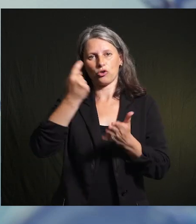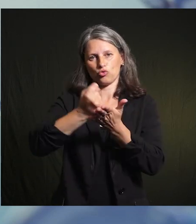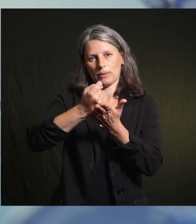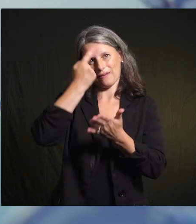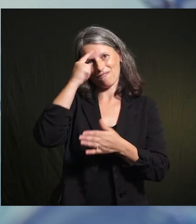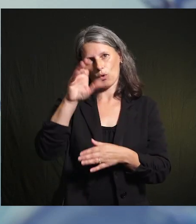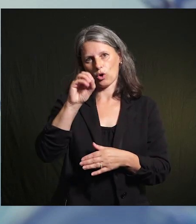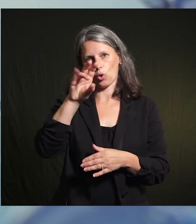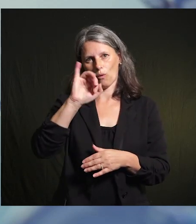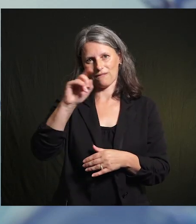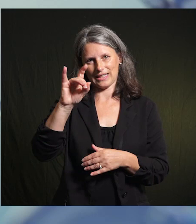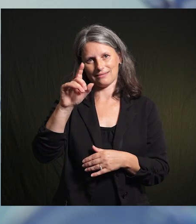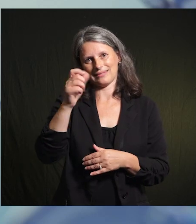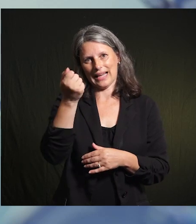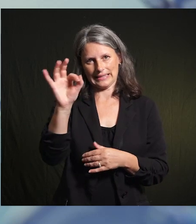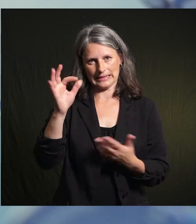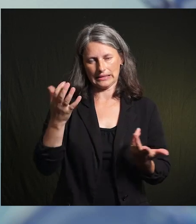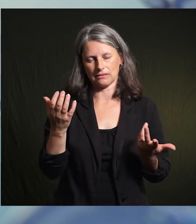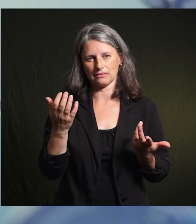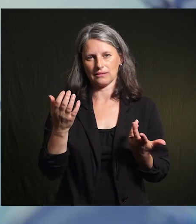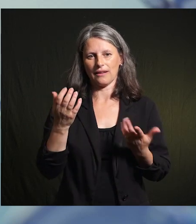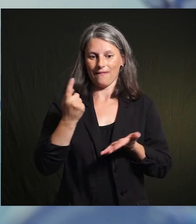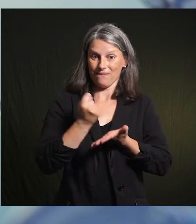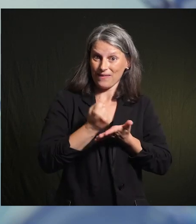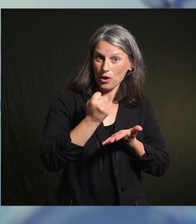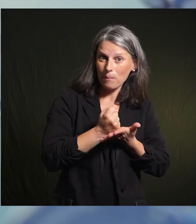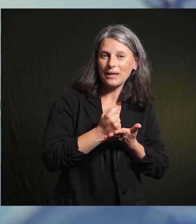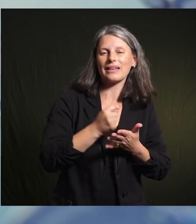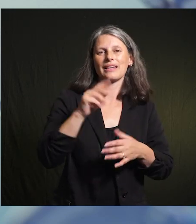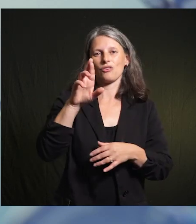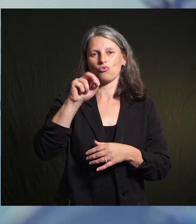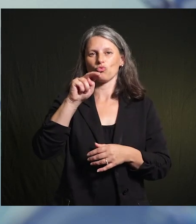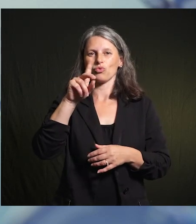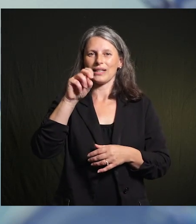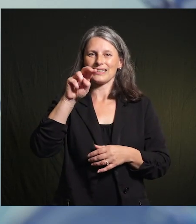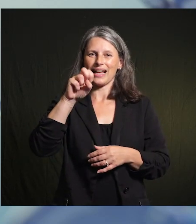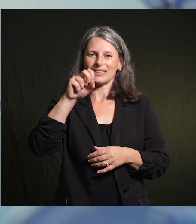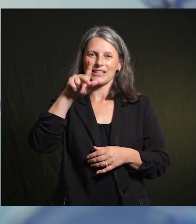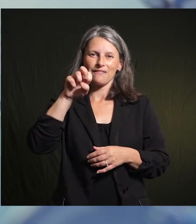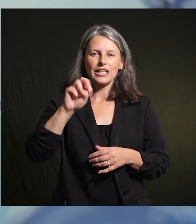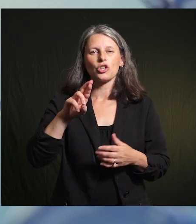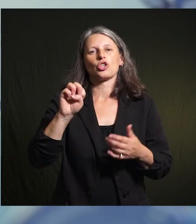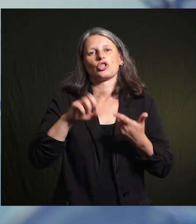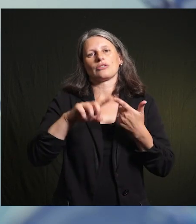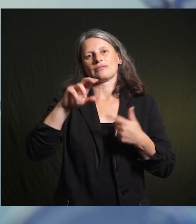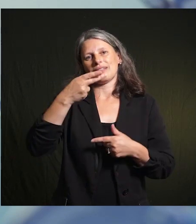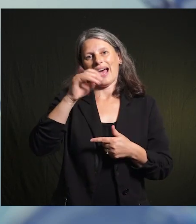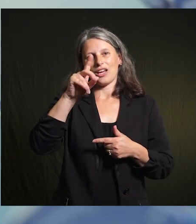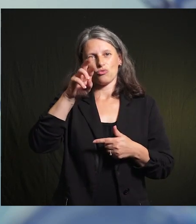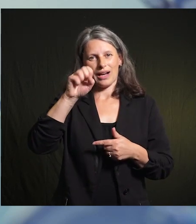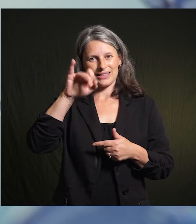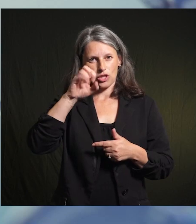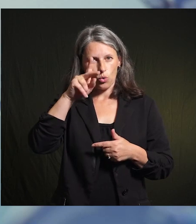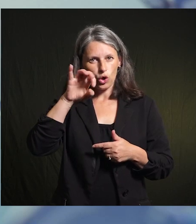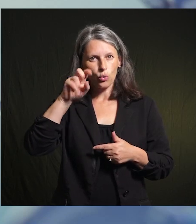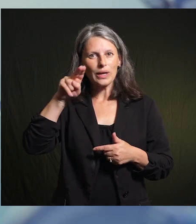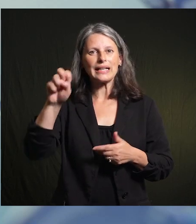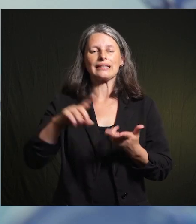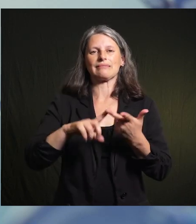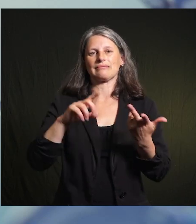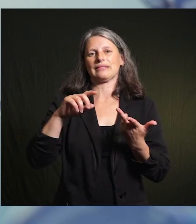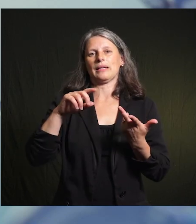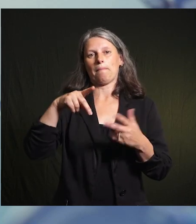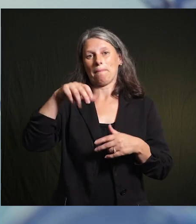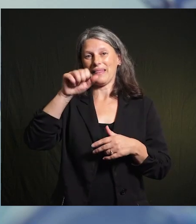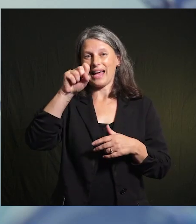for COVID-19. Between therapies like remdesivir, hydroxychloroquine, convalescent plasma